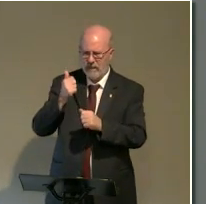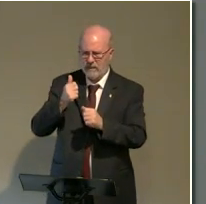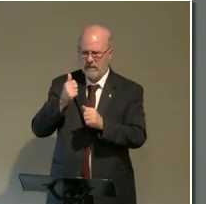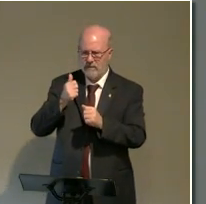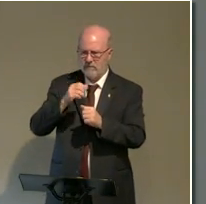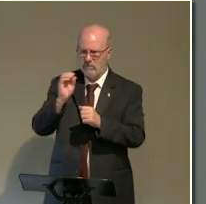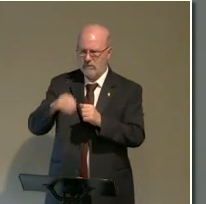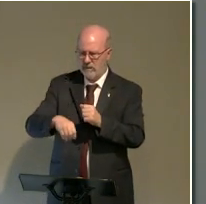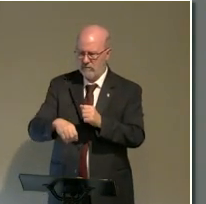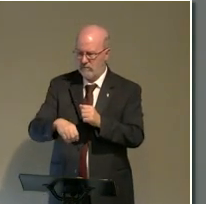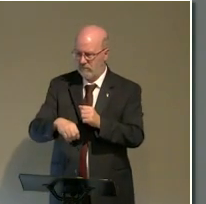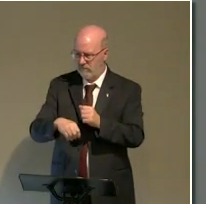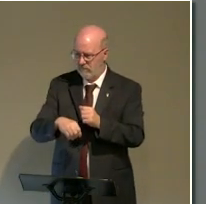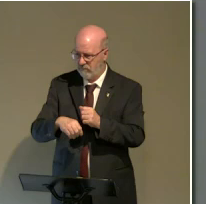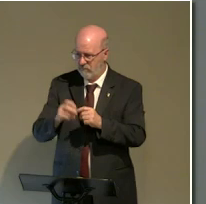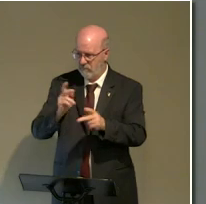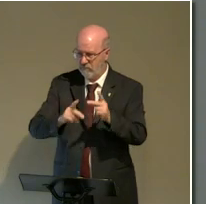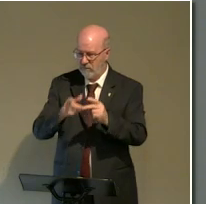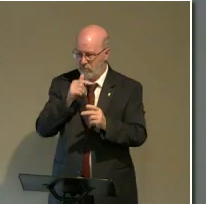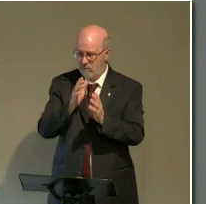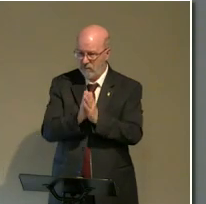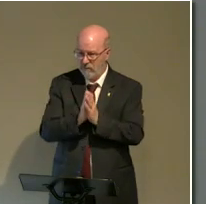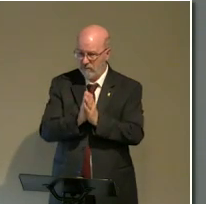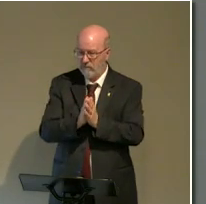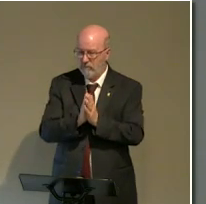percentage of people who pray.